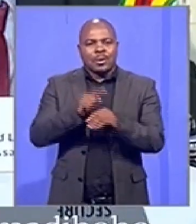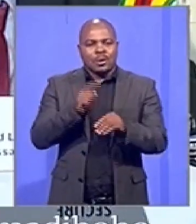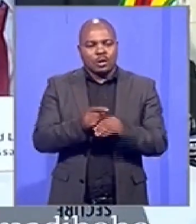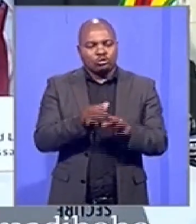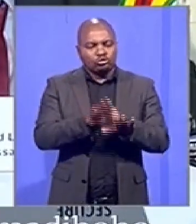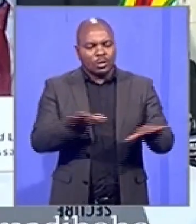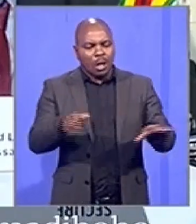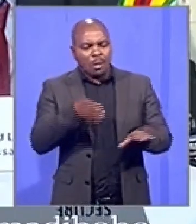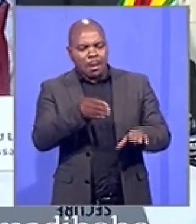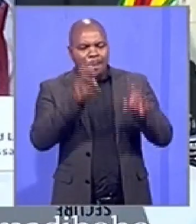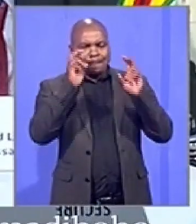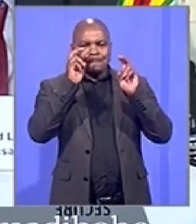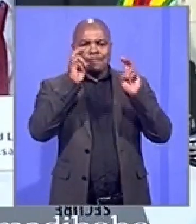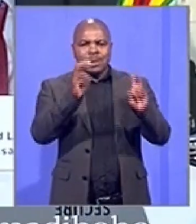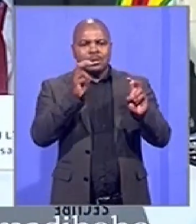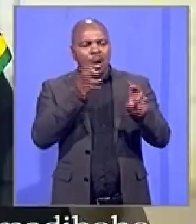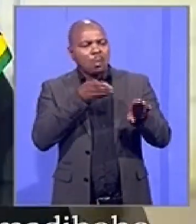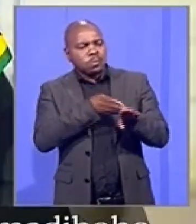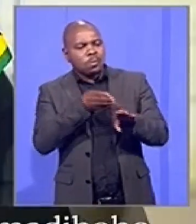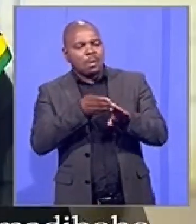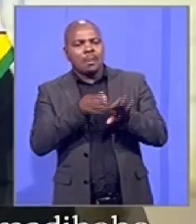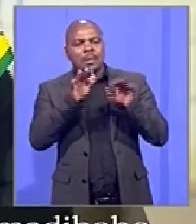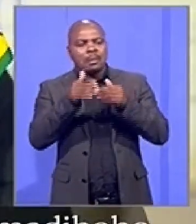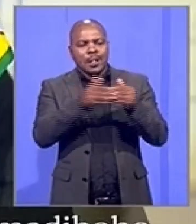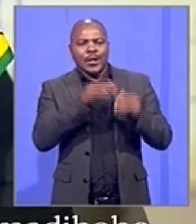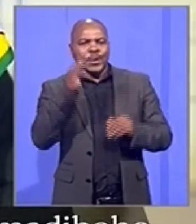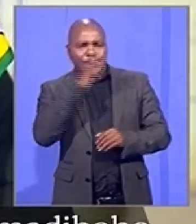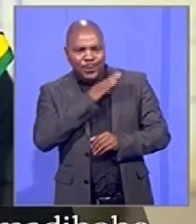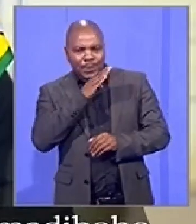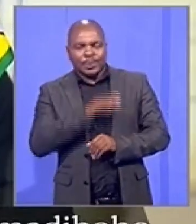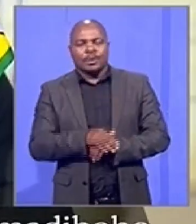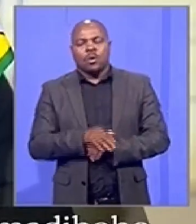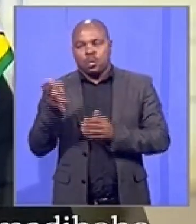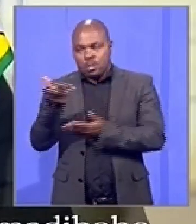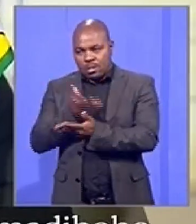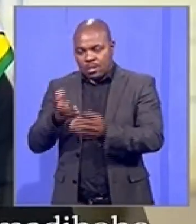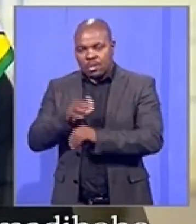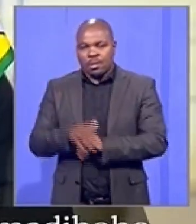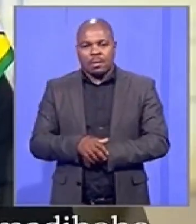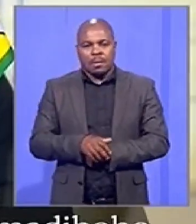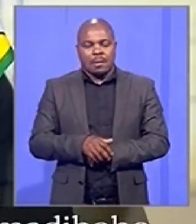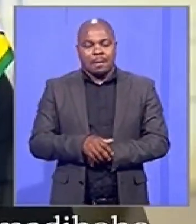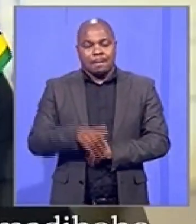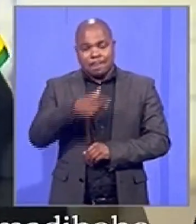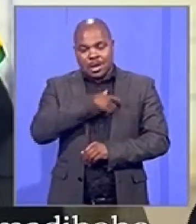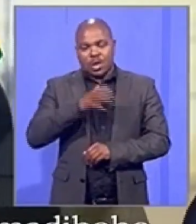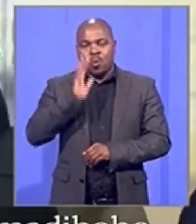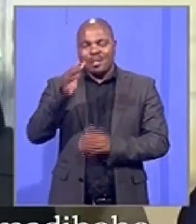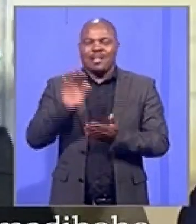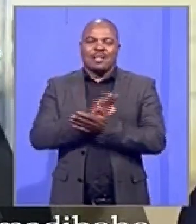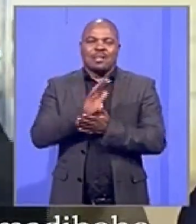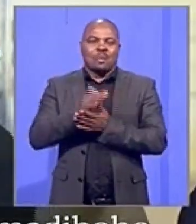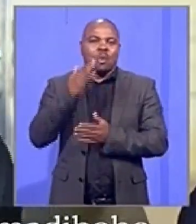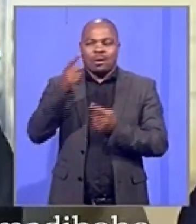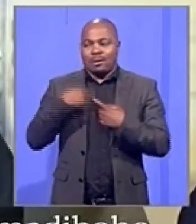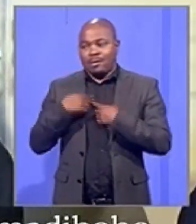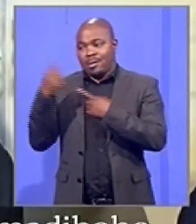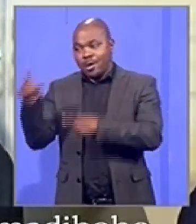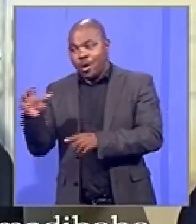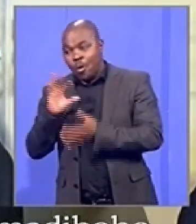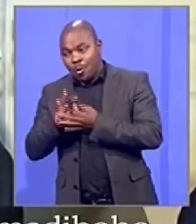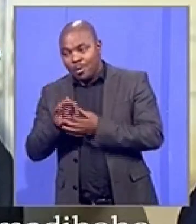mo dibeseng ba sena batlhokomedi. The president will be happy to see me coming back home and say we've got the